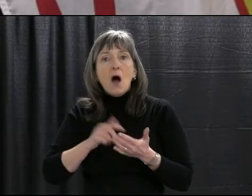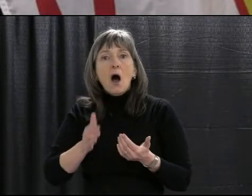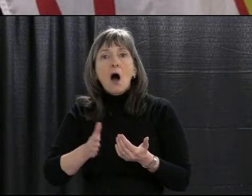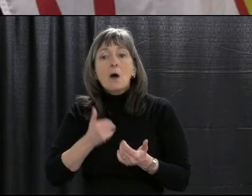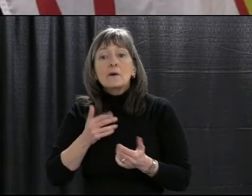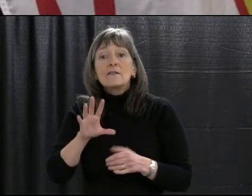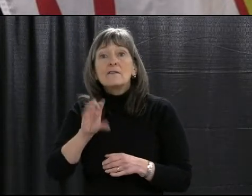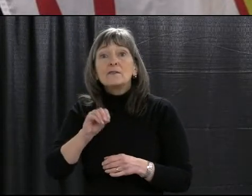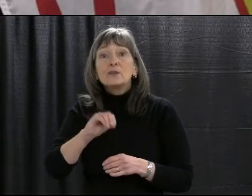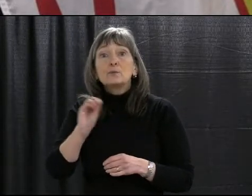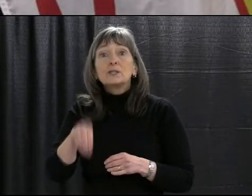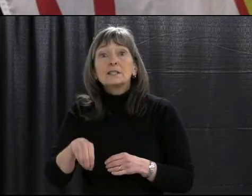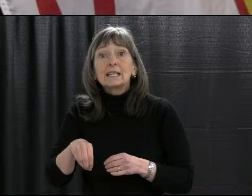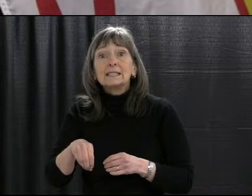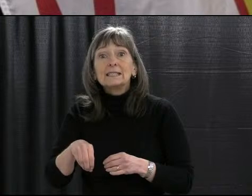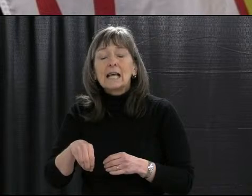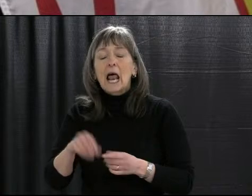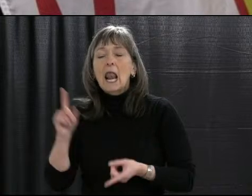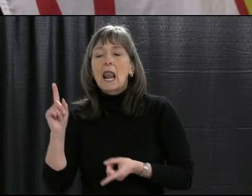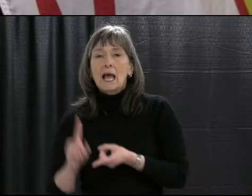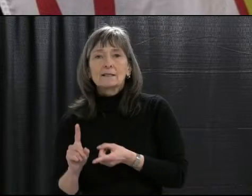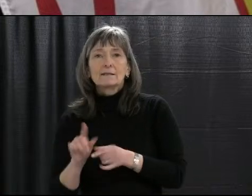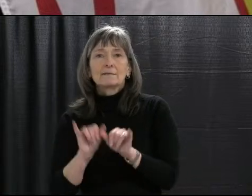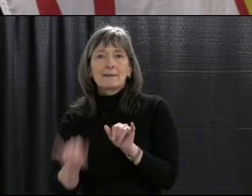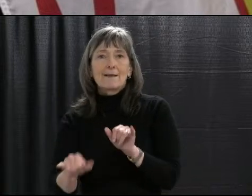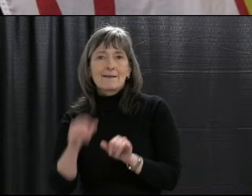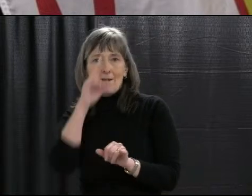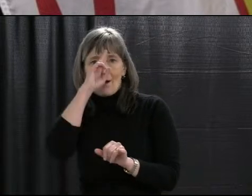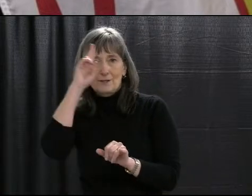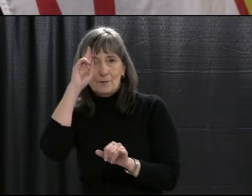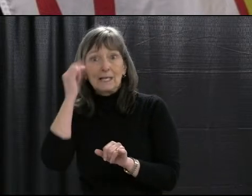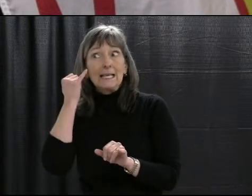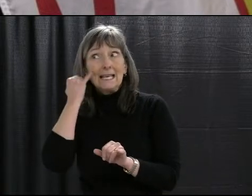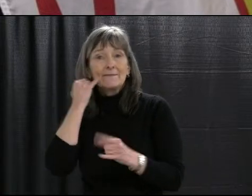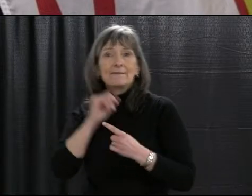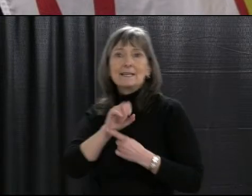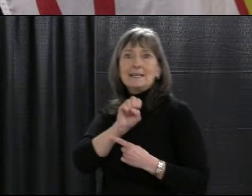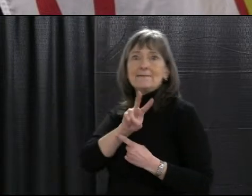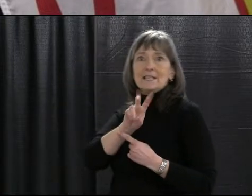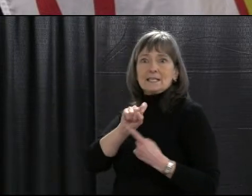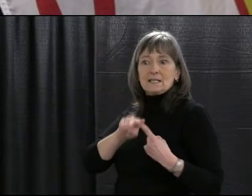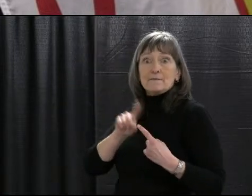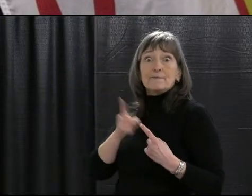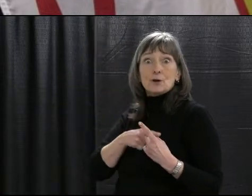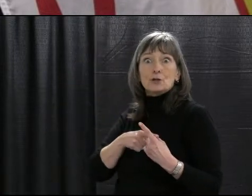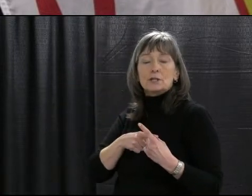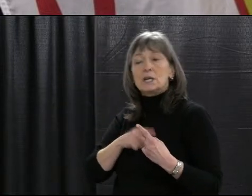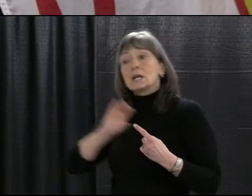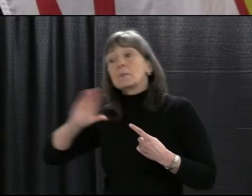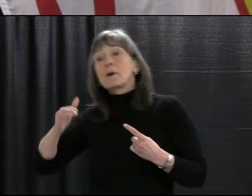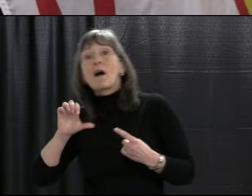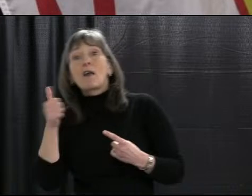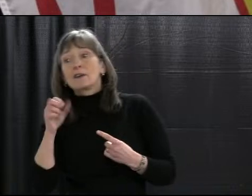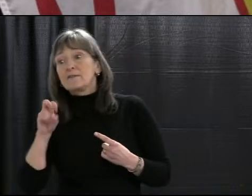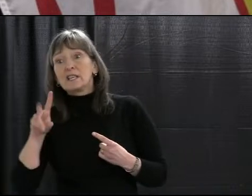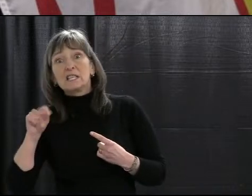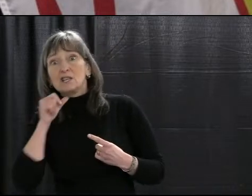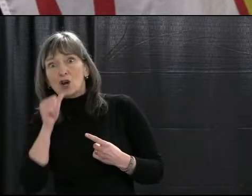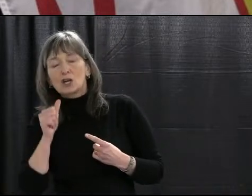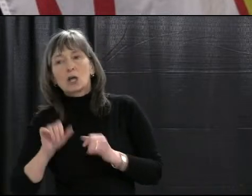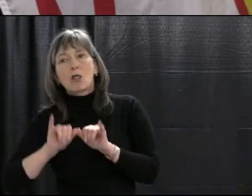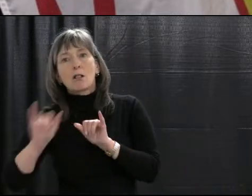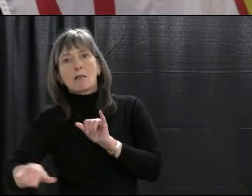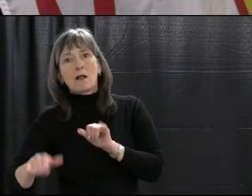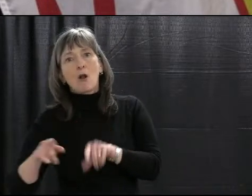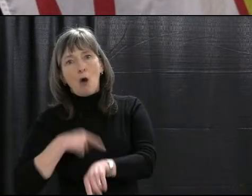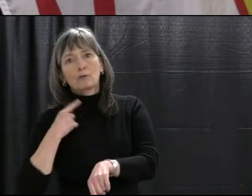decrease in hospital length of stay for those people who have received EVT in comparison to those who did not. In